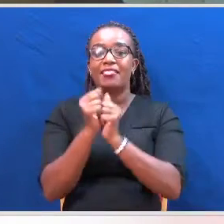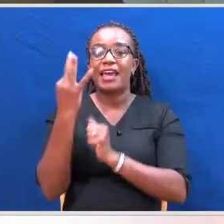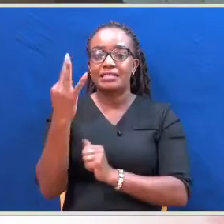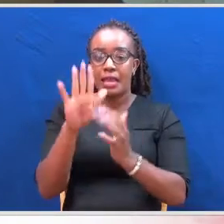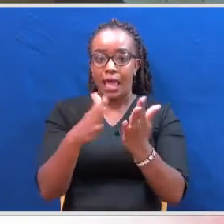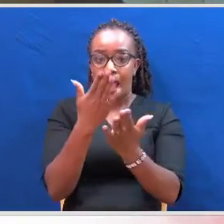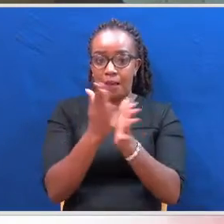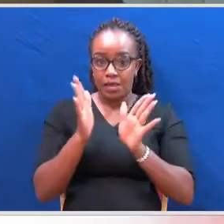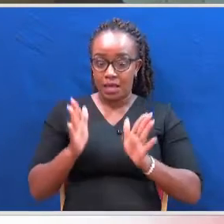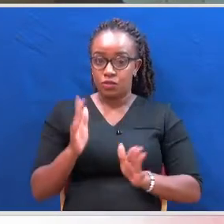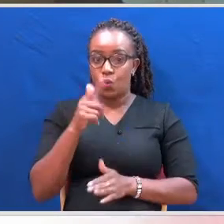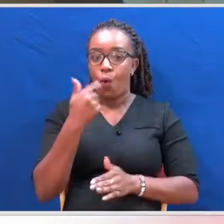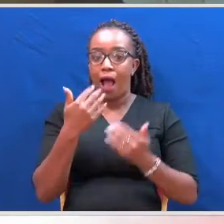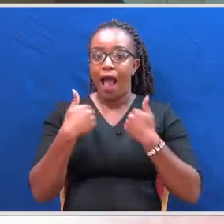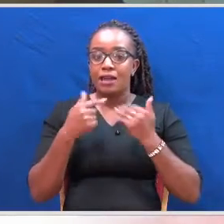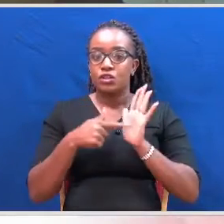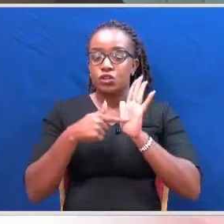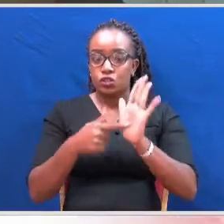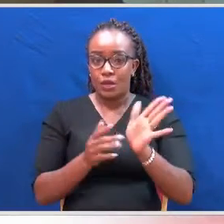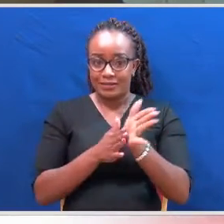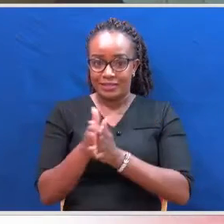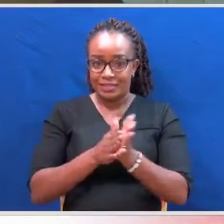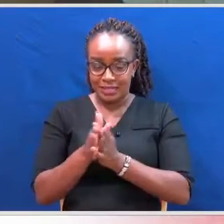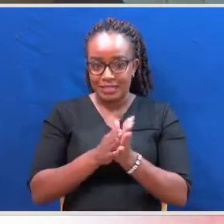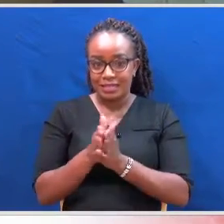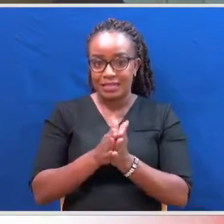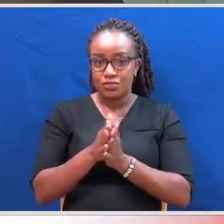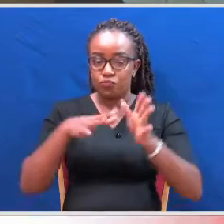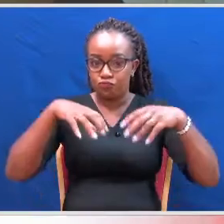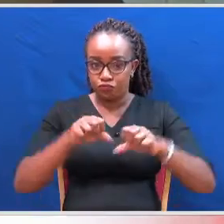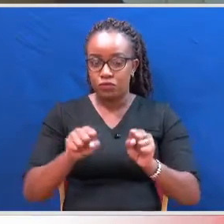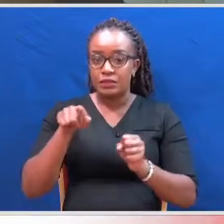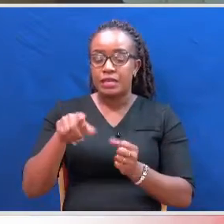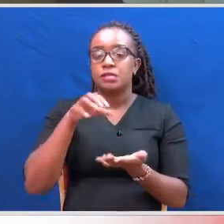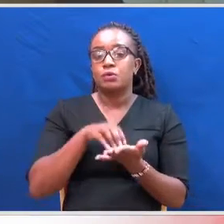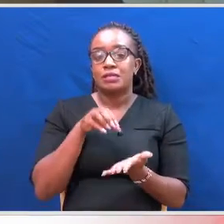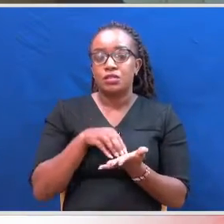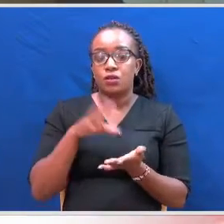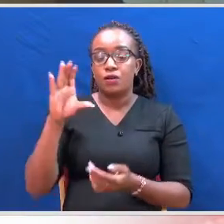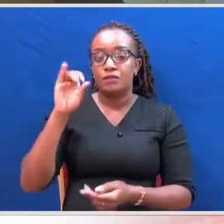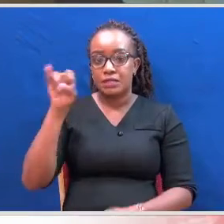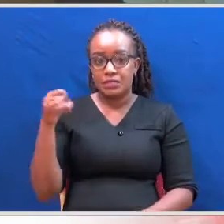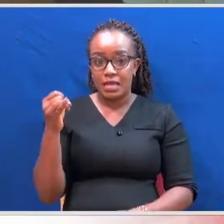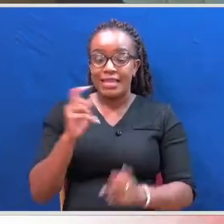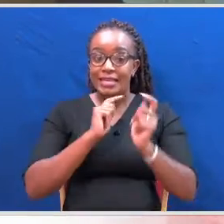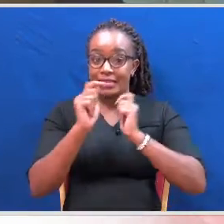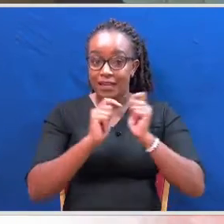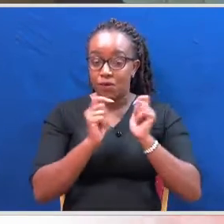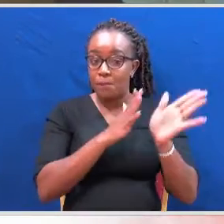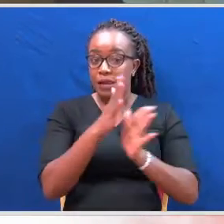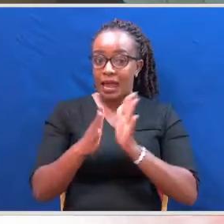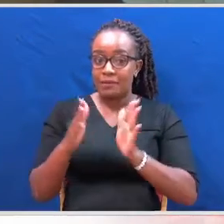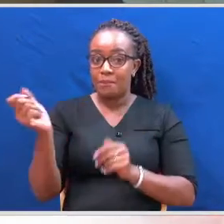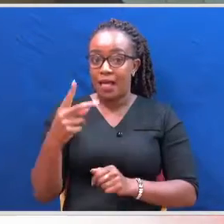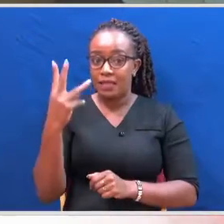shown interest to succeed retired Chief Justice David Maraga, with their interviews slated between April 12th